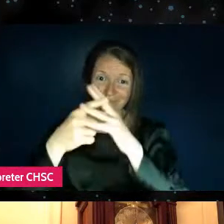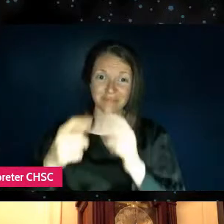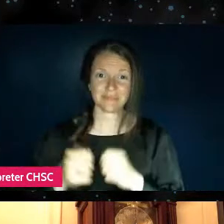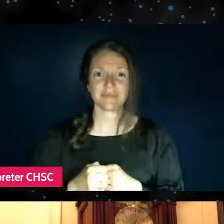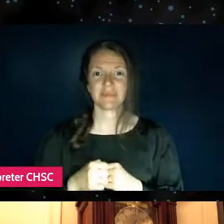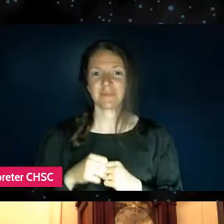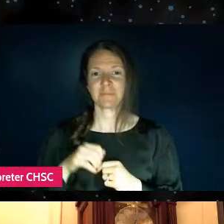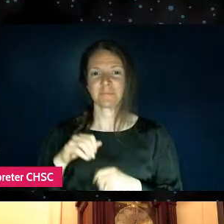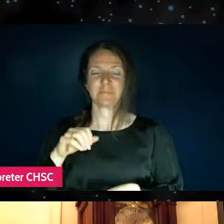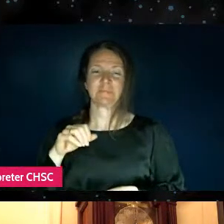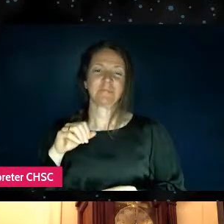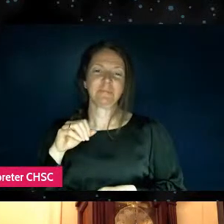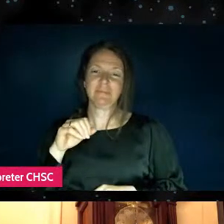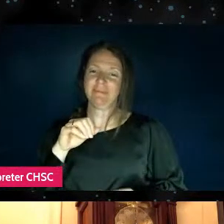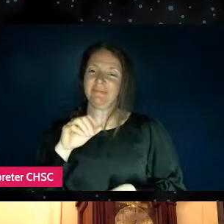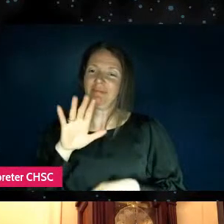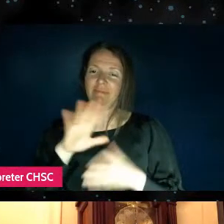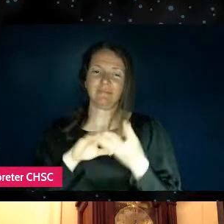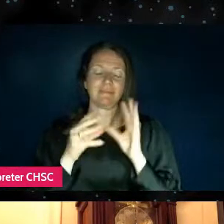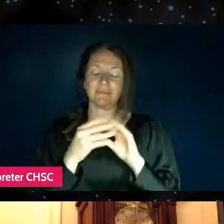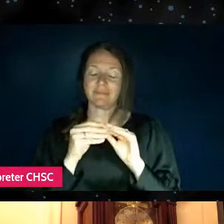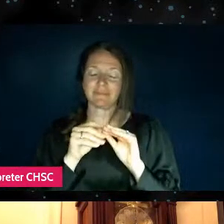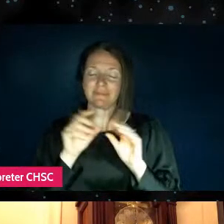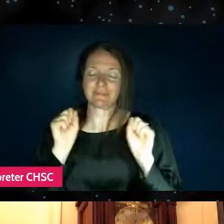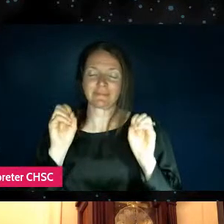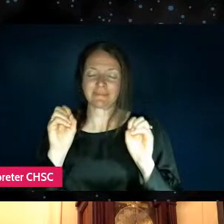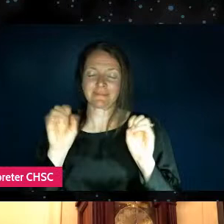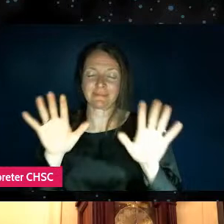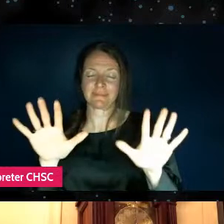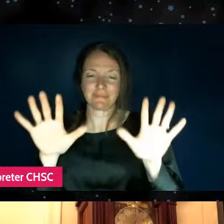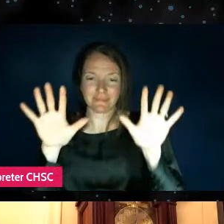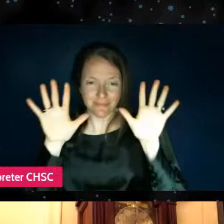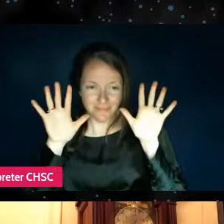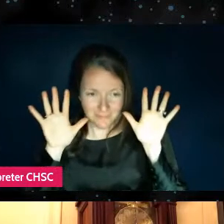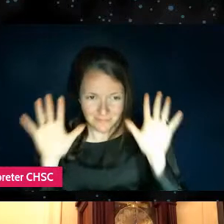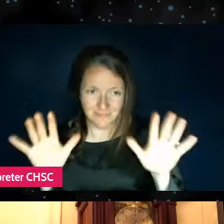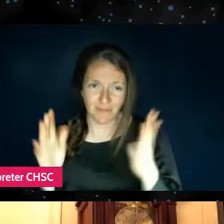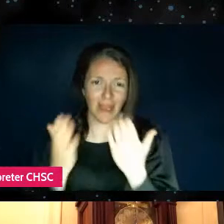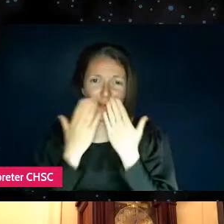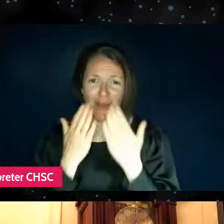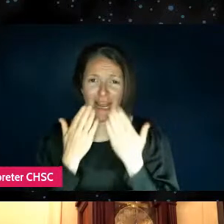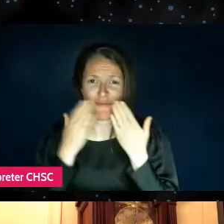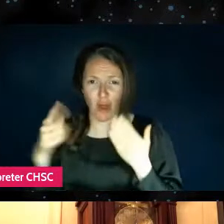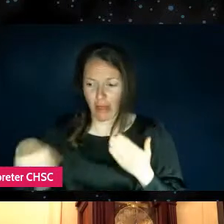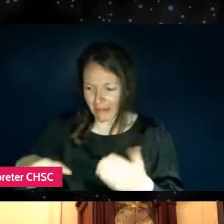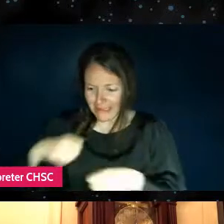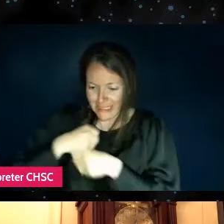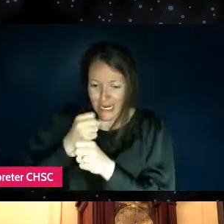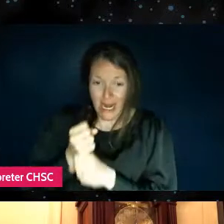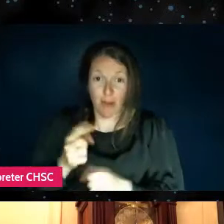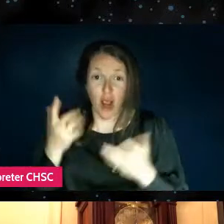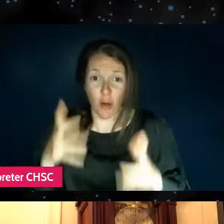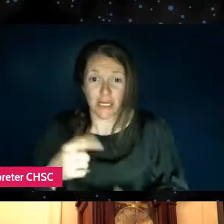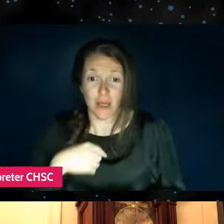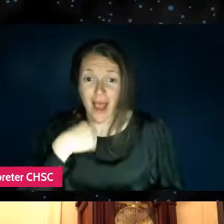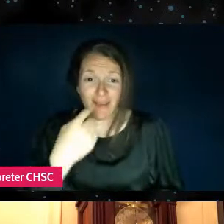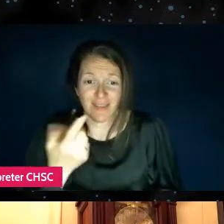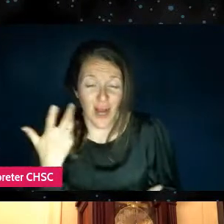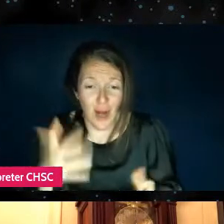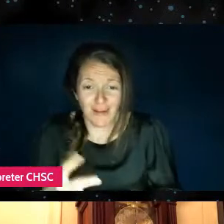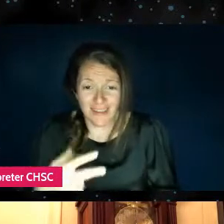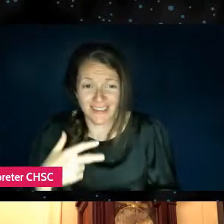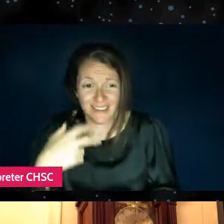an incredible story. And I am just so incredibly grateful that this exists. I have to tell you, I've already watched the movie